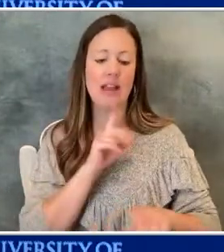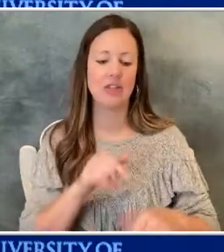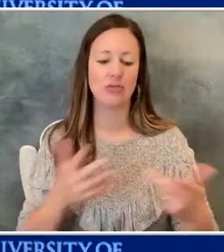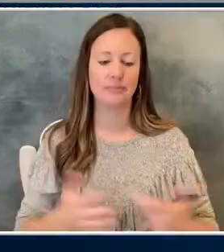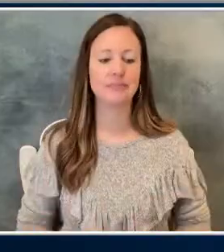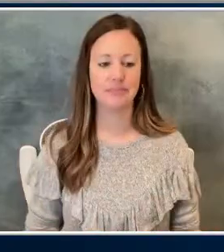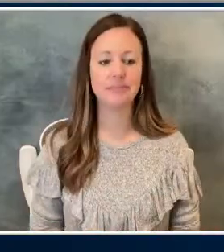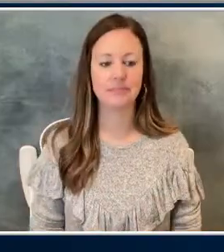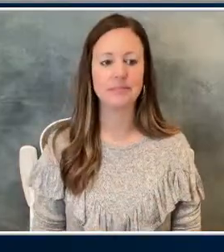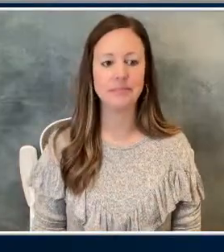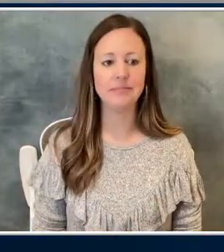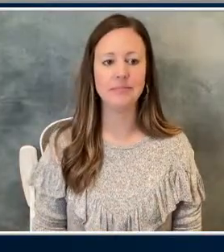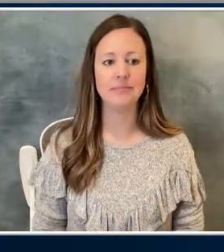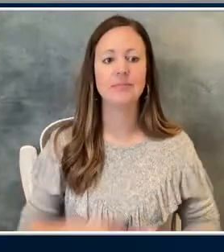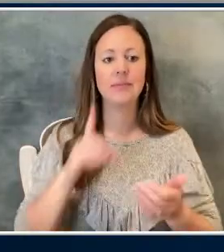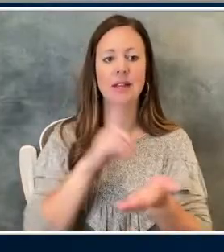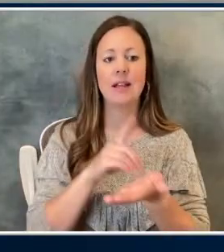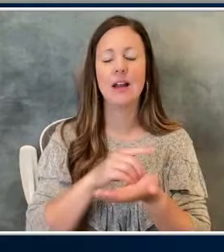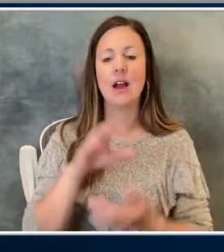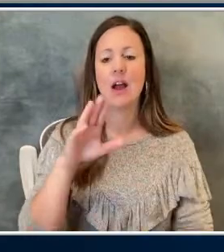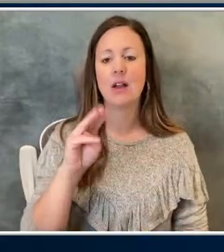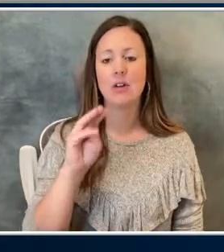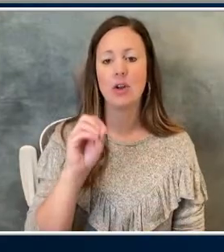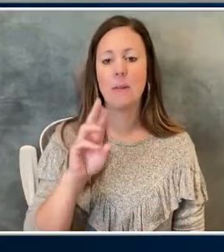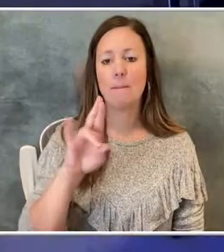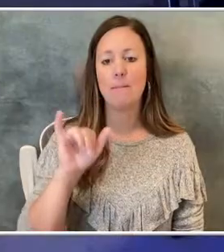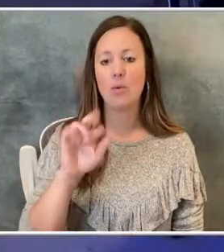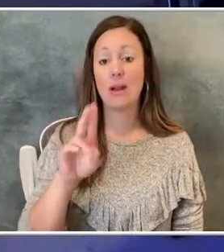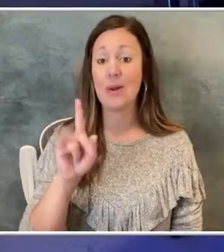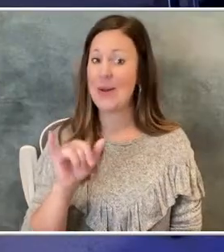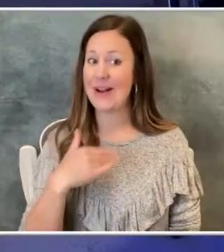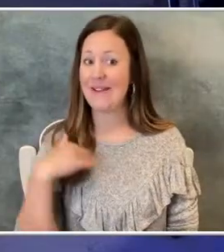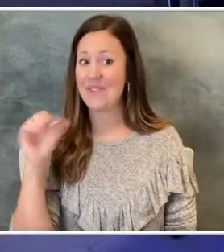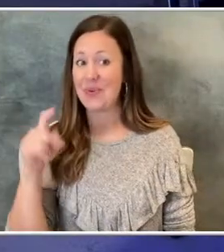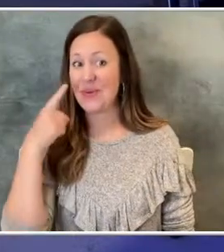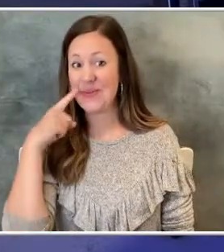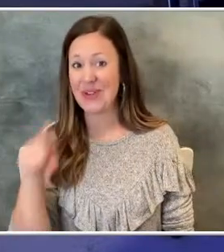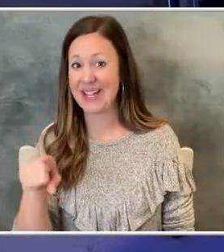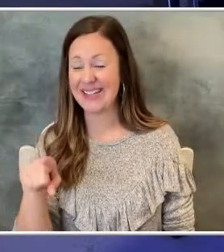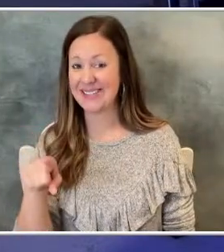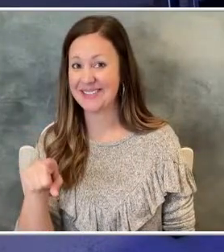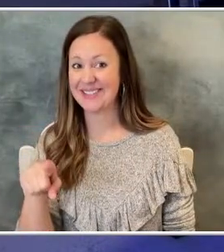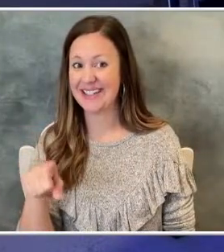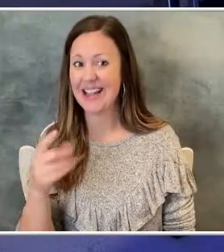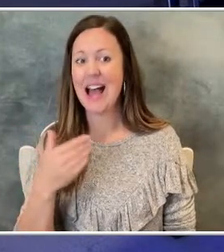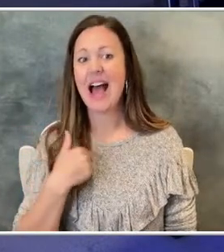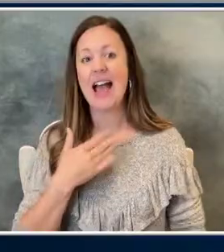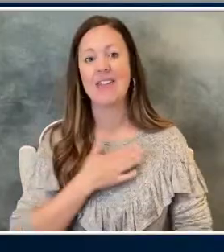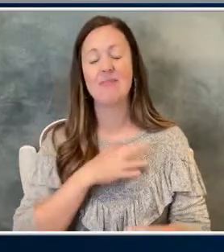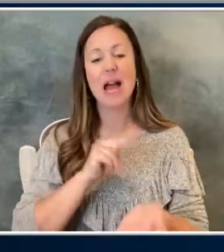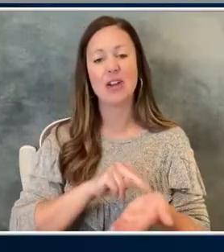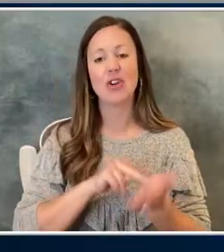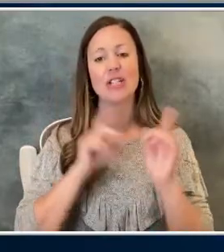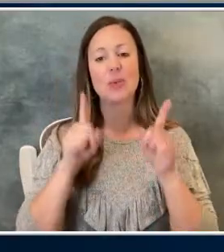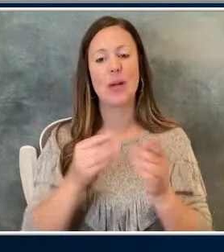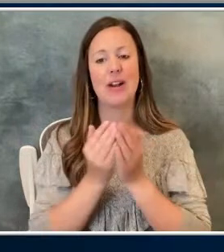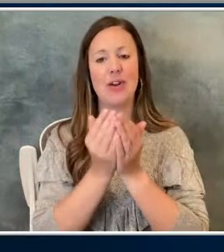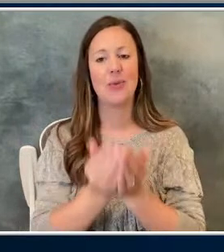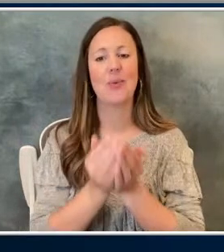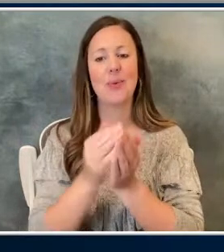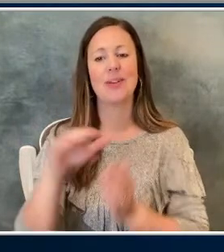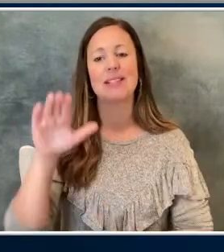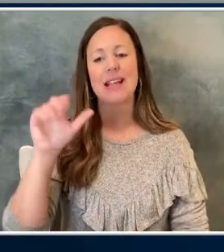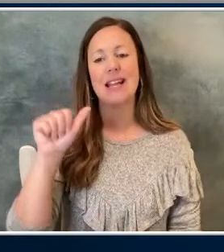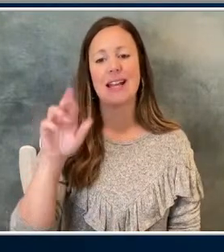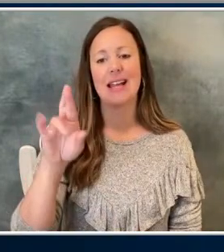Dr. Moriarty has a question for you. Yeah. I have my nurse who was on a cruise in the Caribbean, and